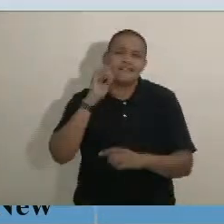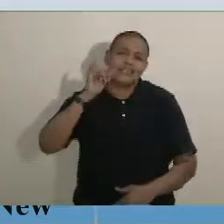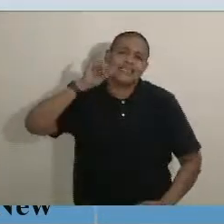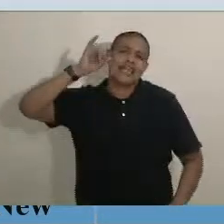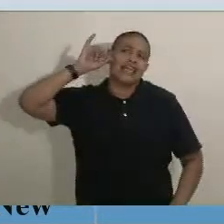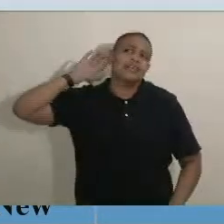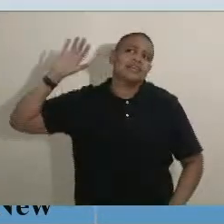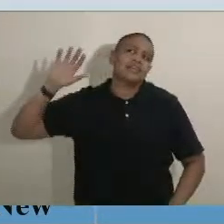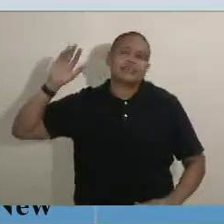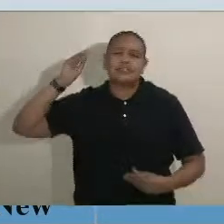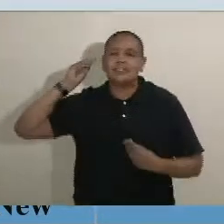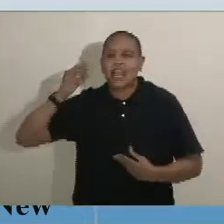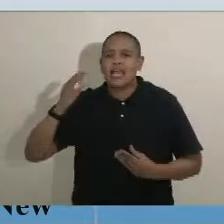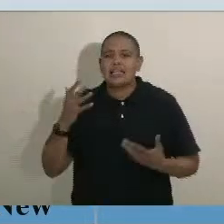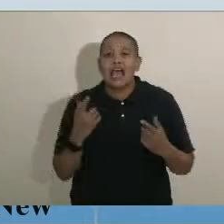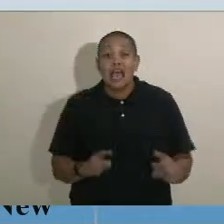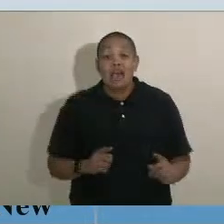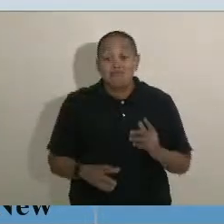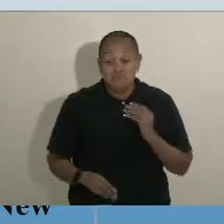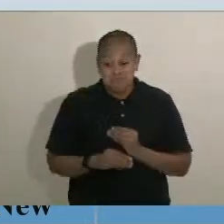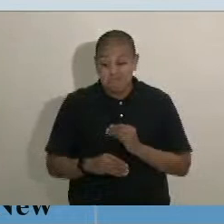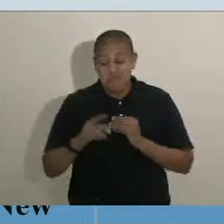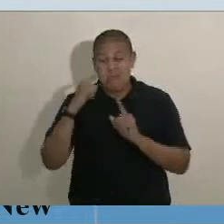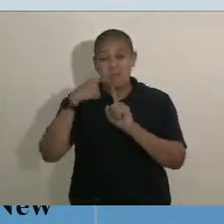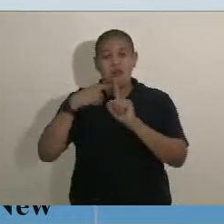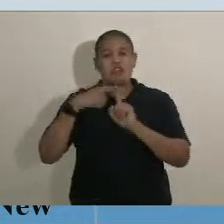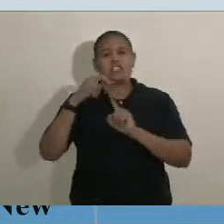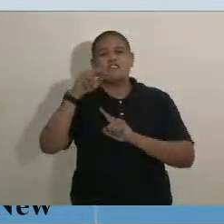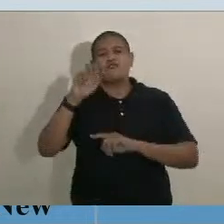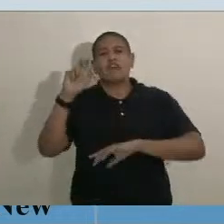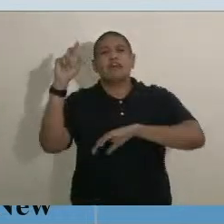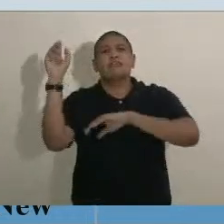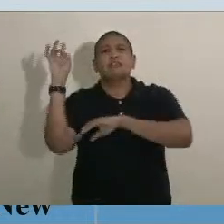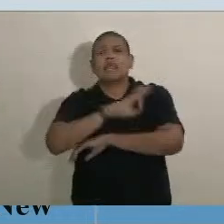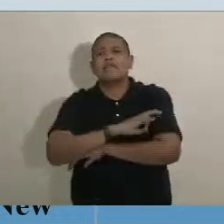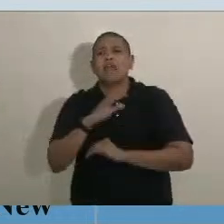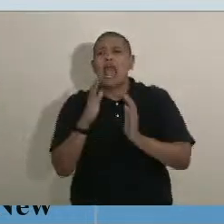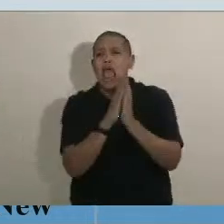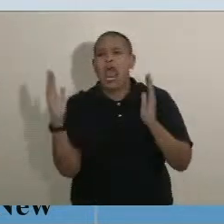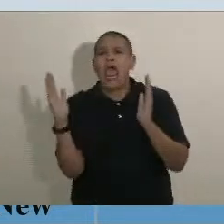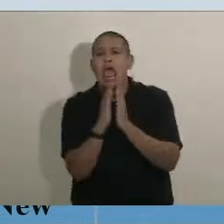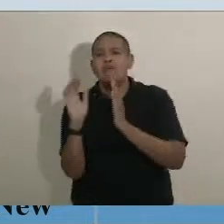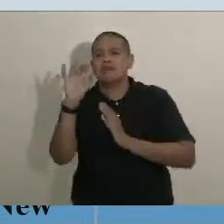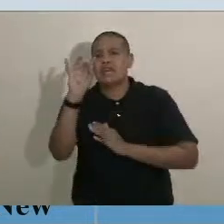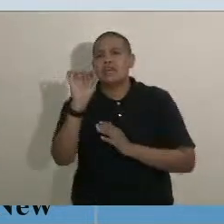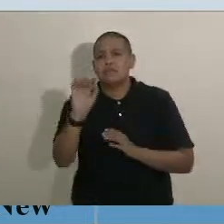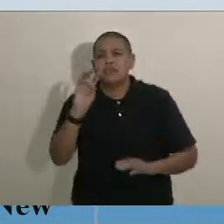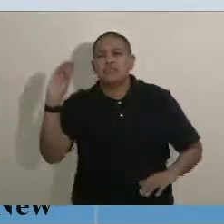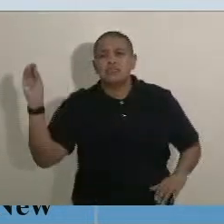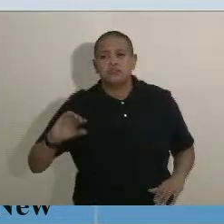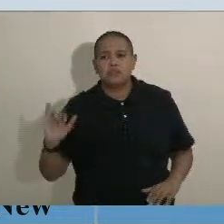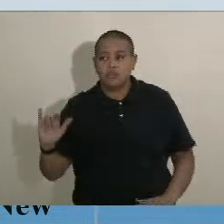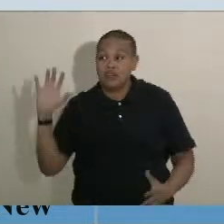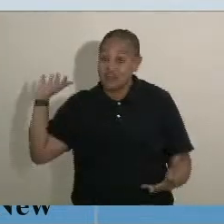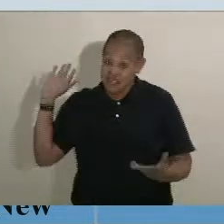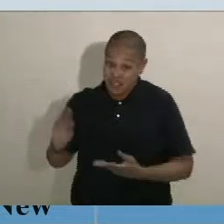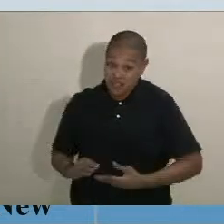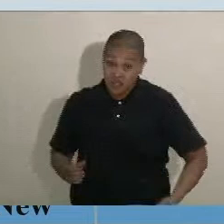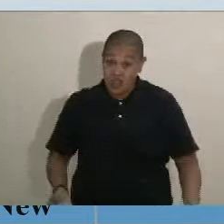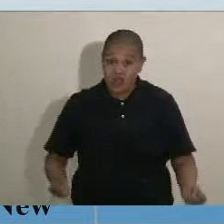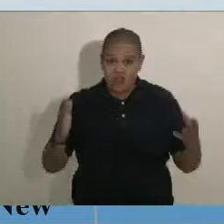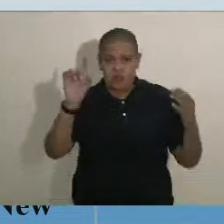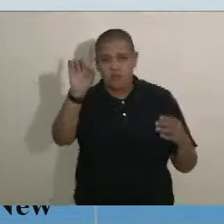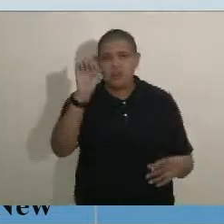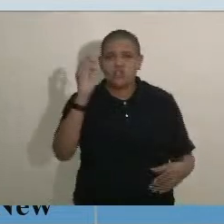yesterday's data, and a positivity rate, 7-day average of 8.6%, and that is with 115